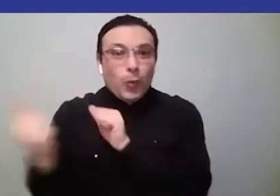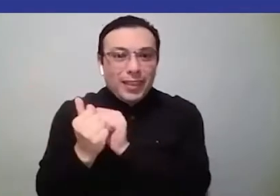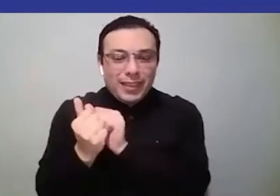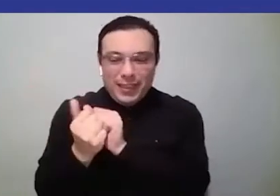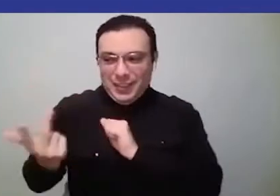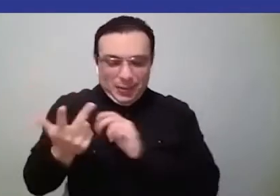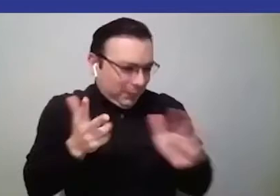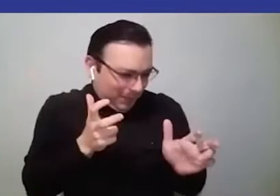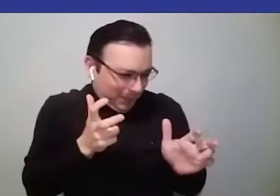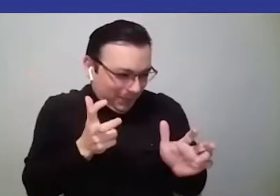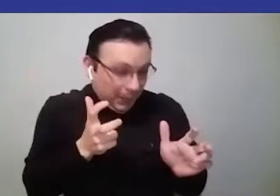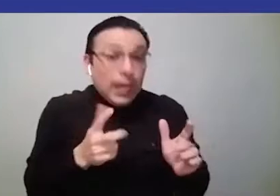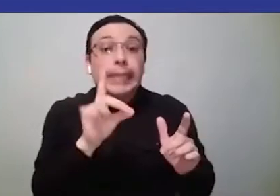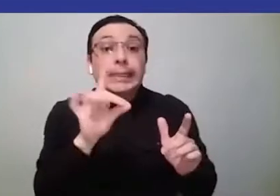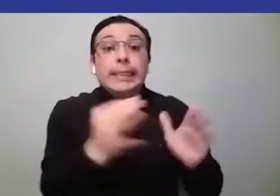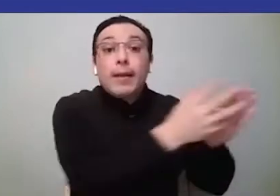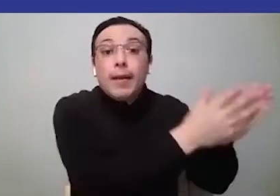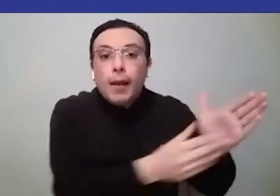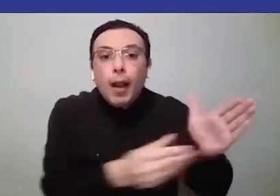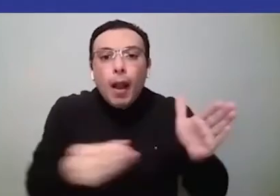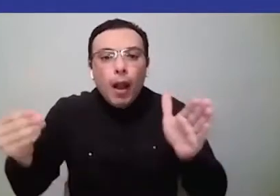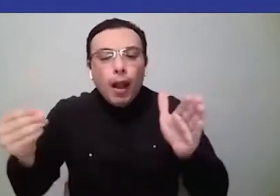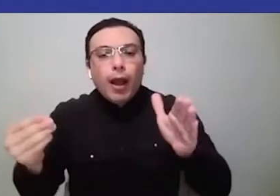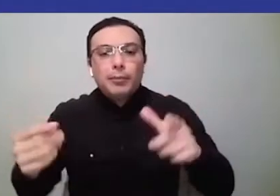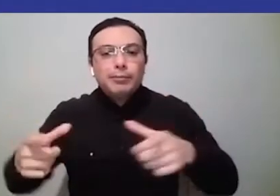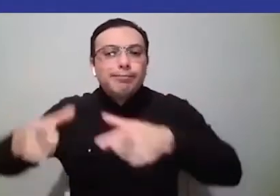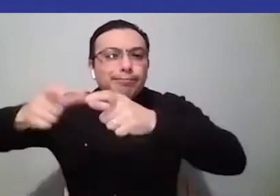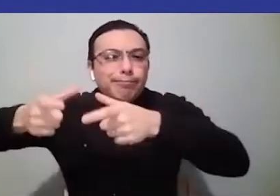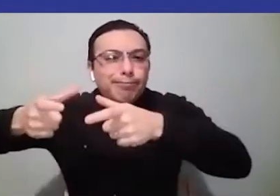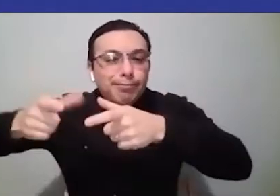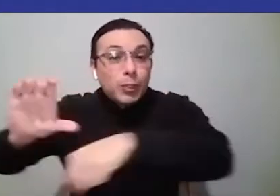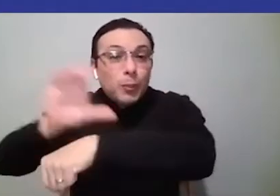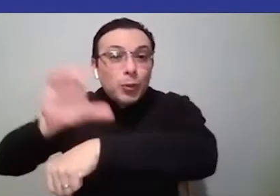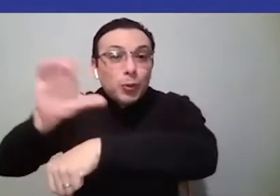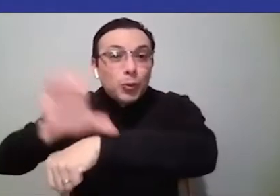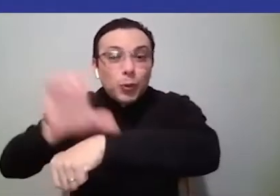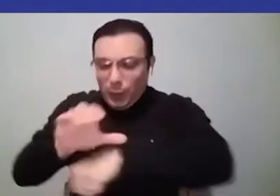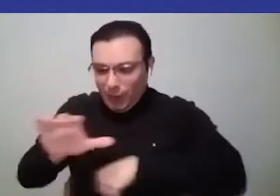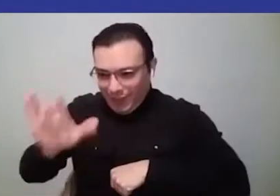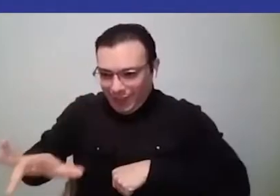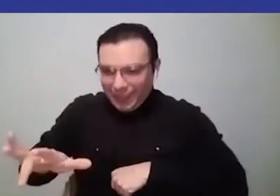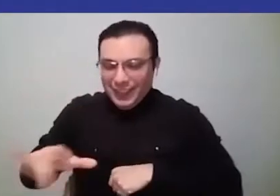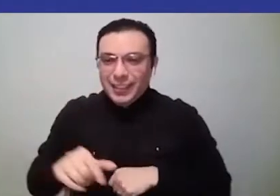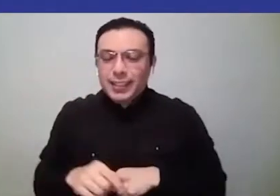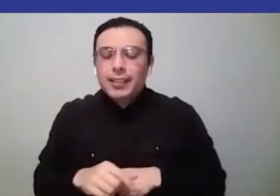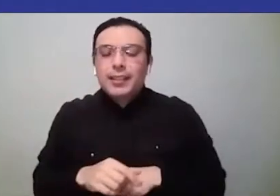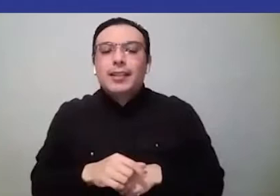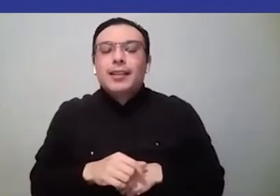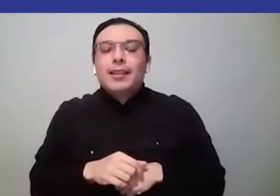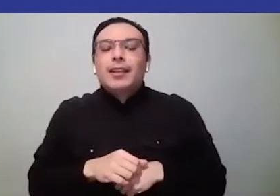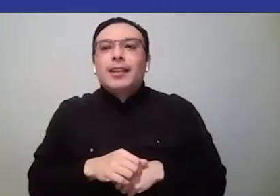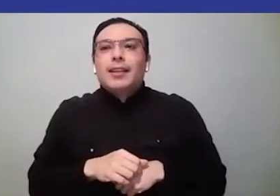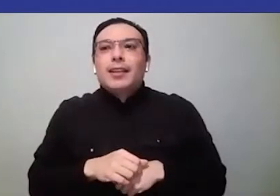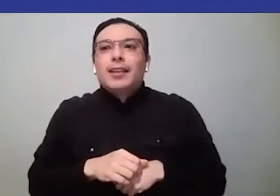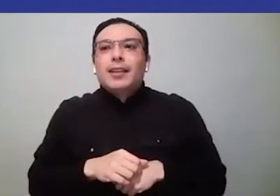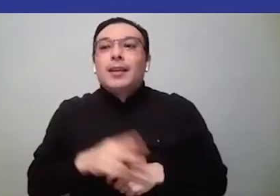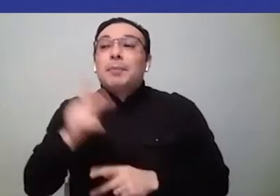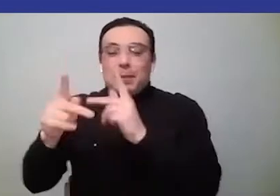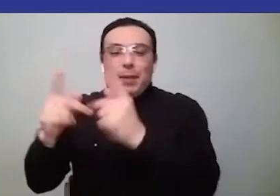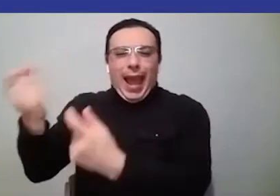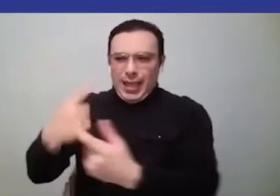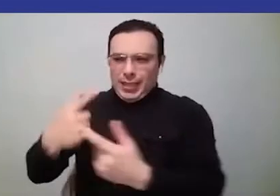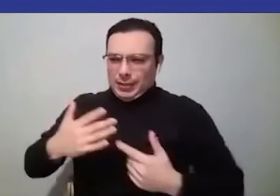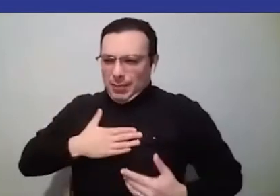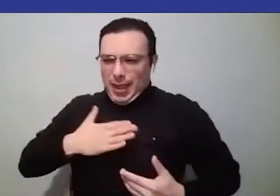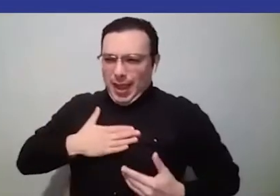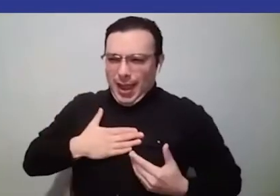me, like, what's your favorite thing in the archive when I'm doing little talkbacks, I try to tell that story, but maybe not